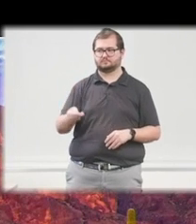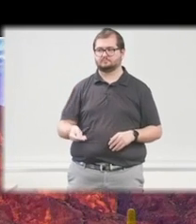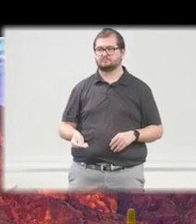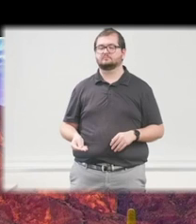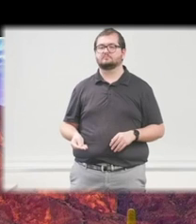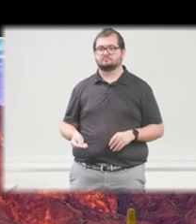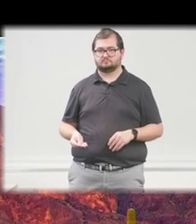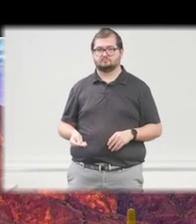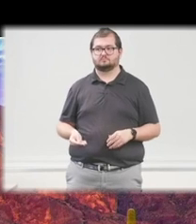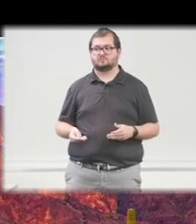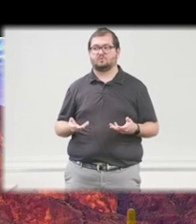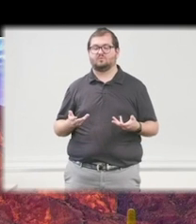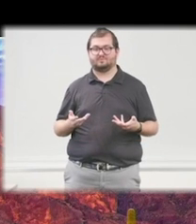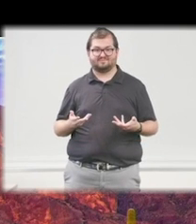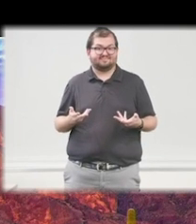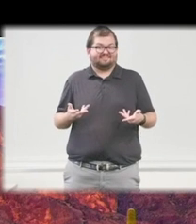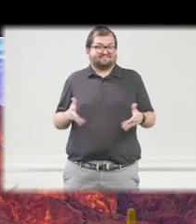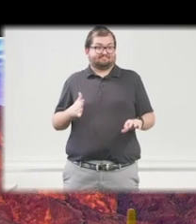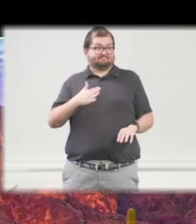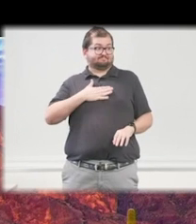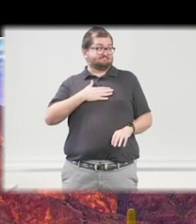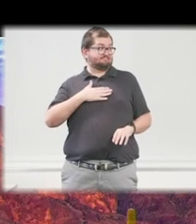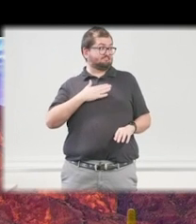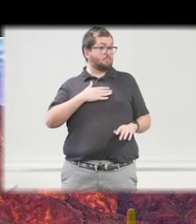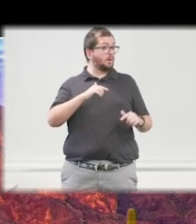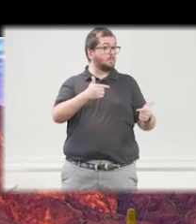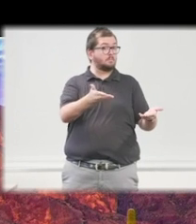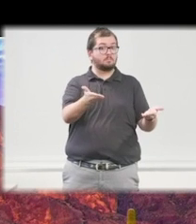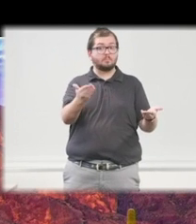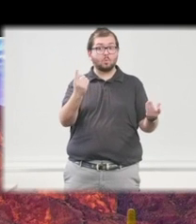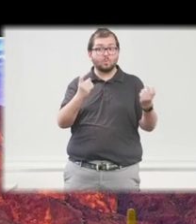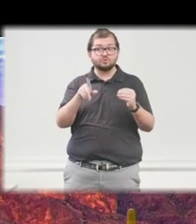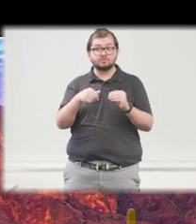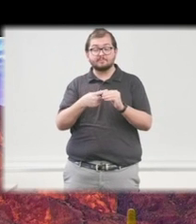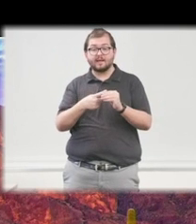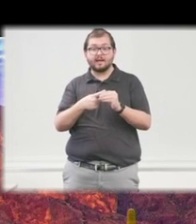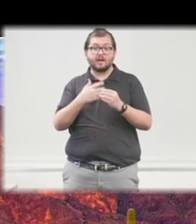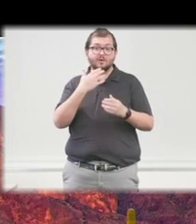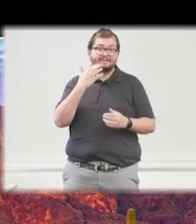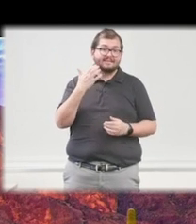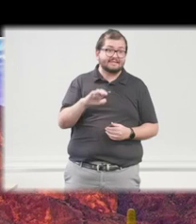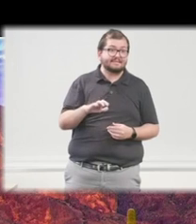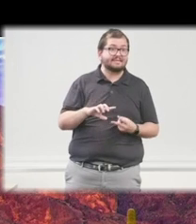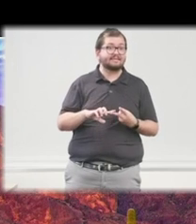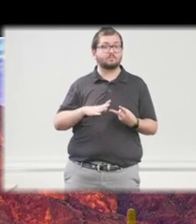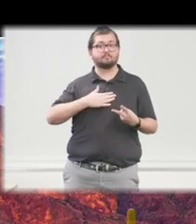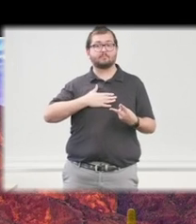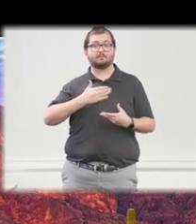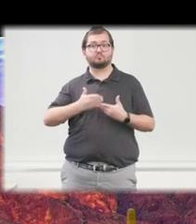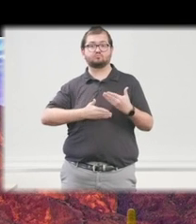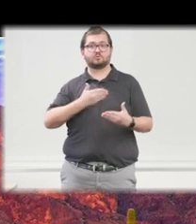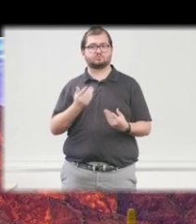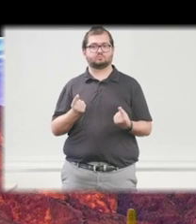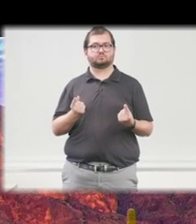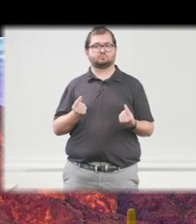So that's the gist of what I have, but if you guys have any questions about heat or our process on how we were able to work